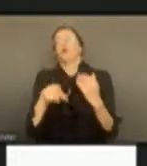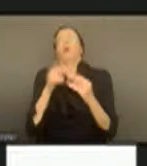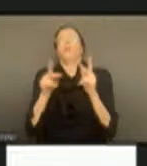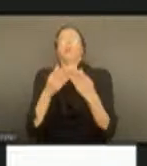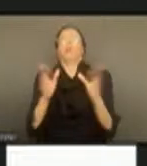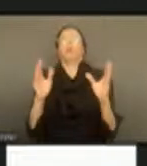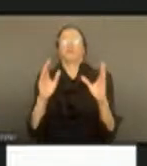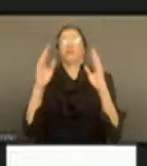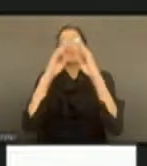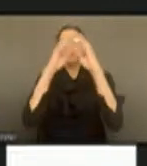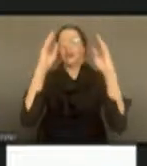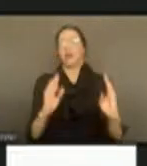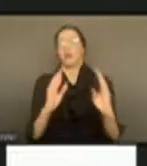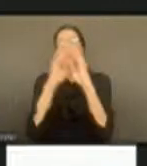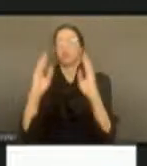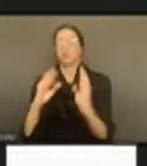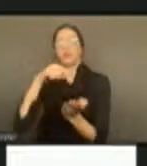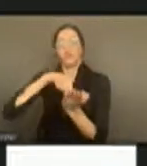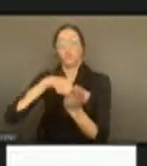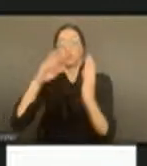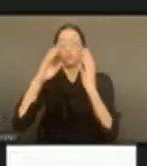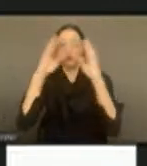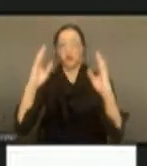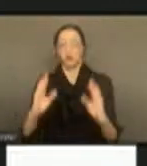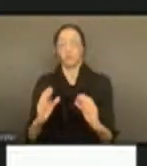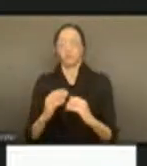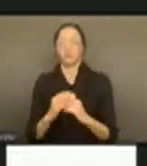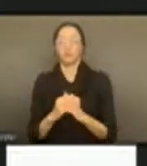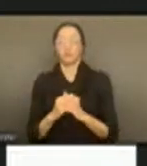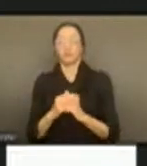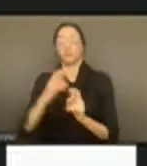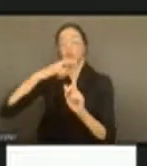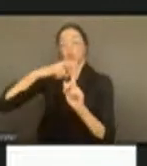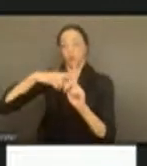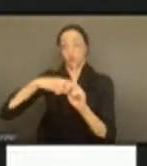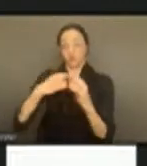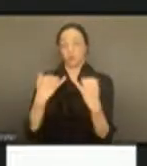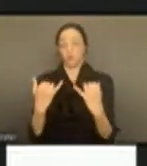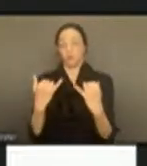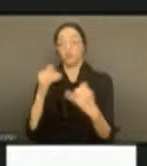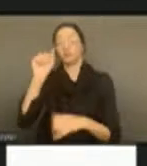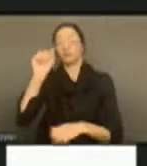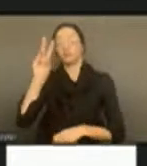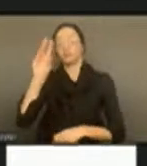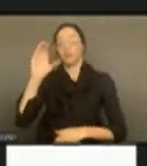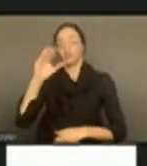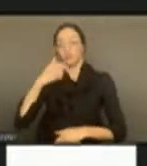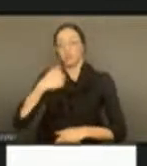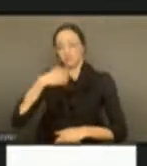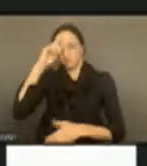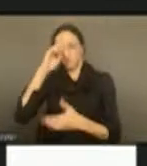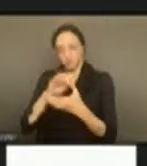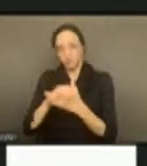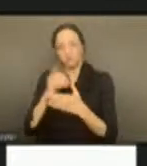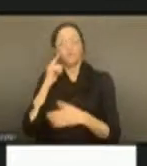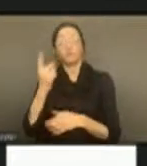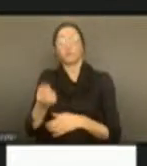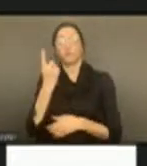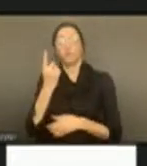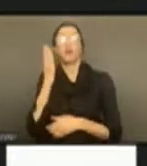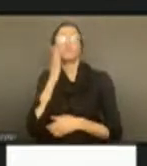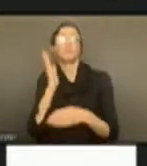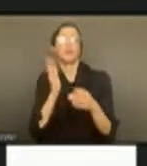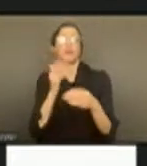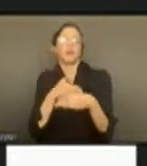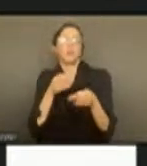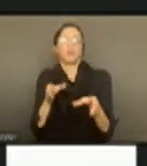affordable housing. The rent currently is $1,600, I believe, for a 1-bedroom